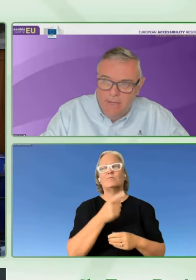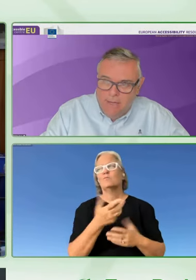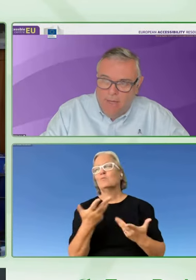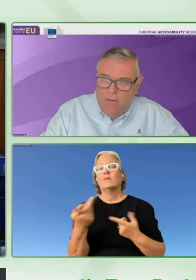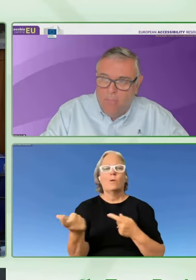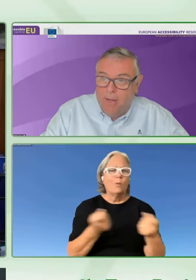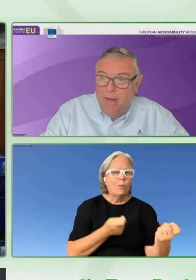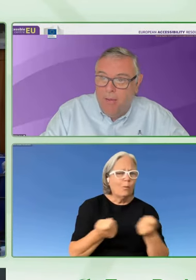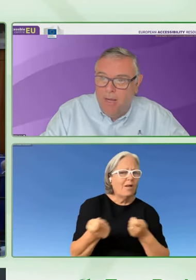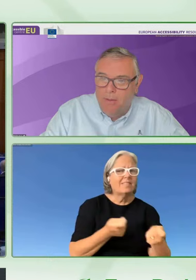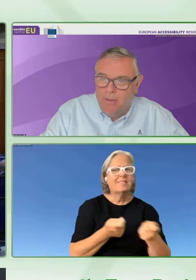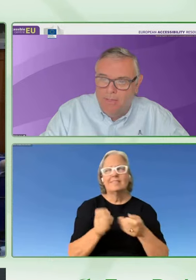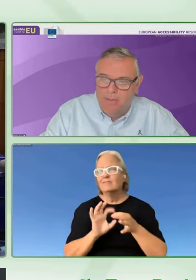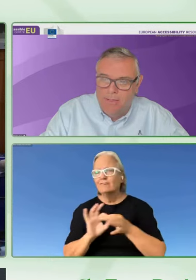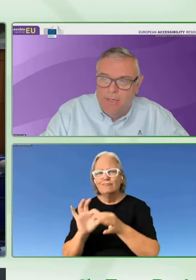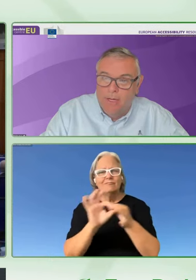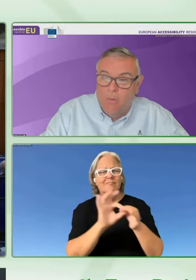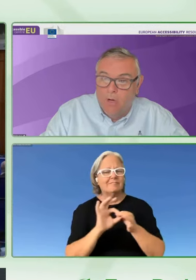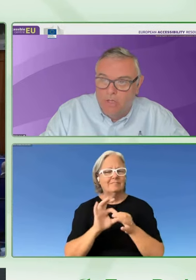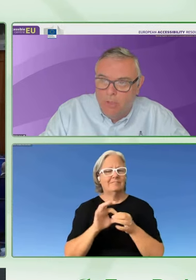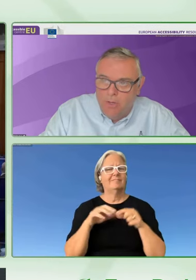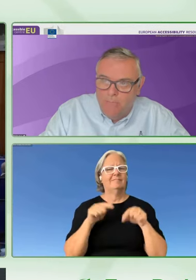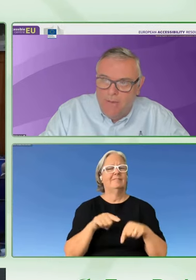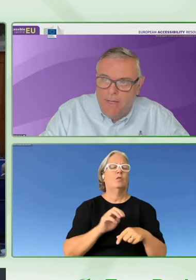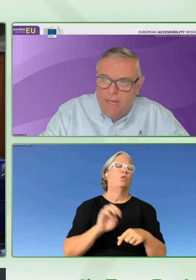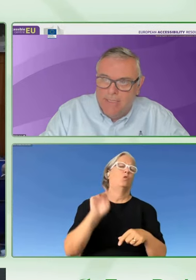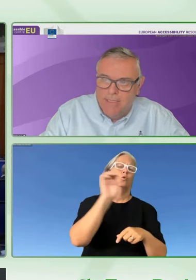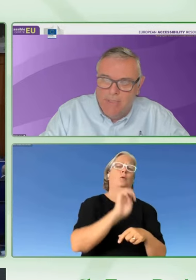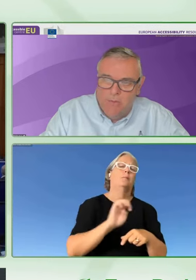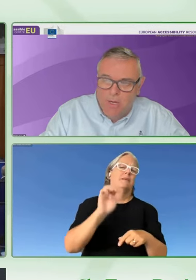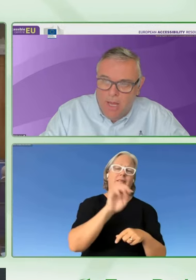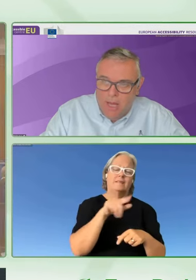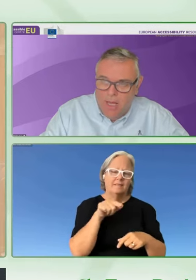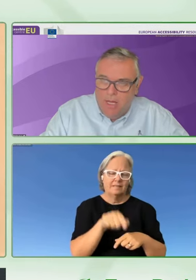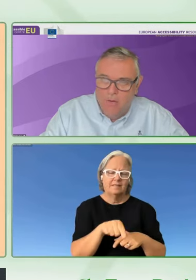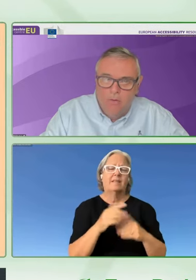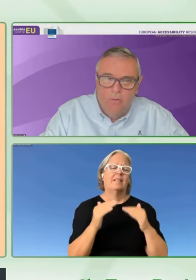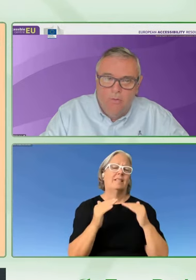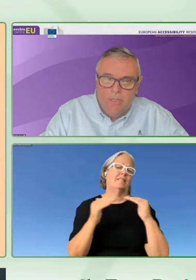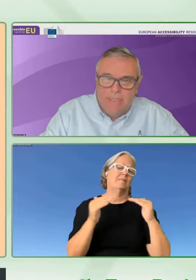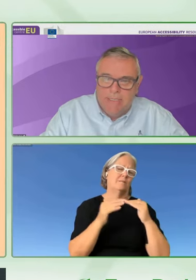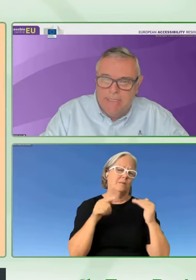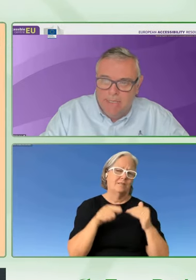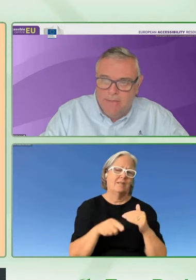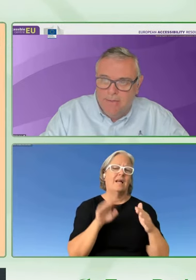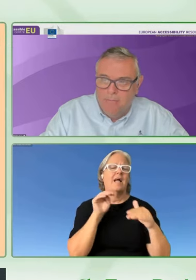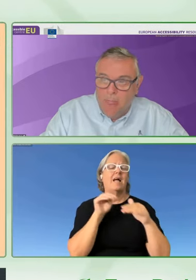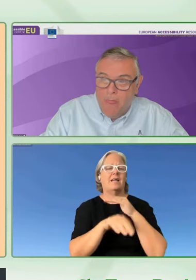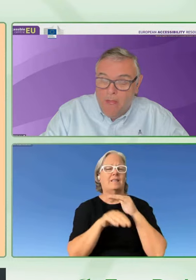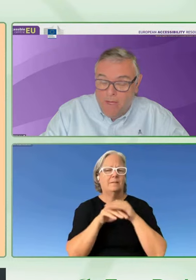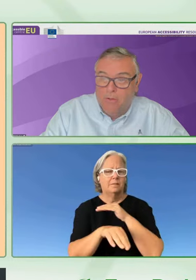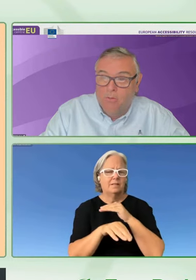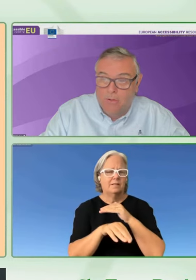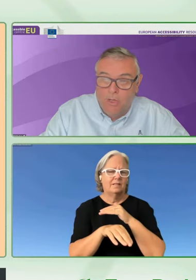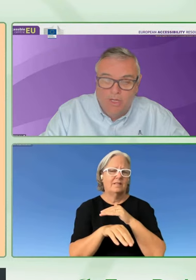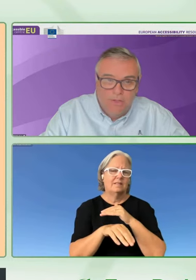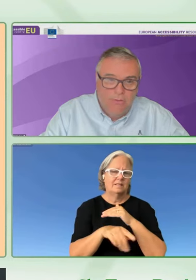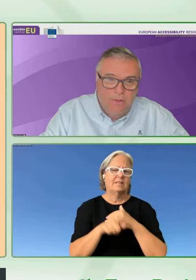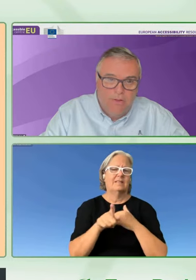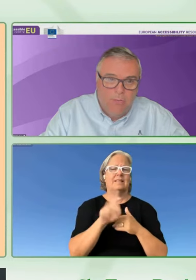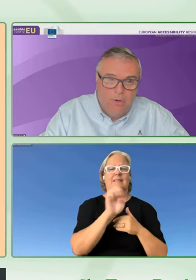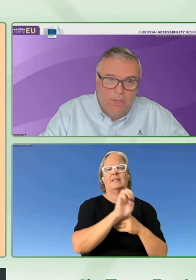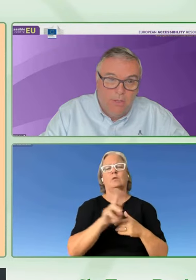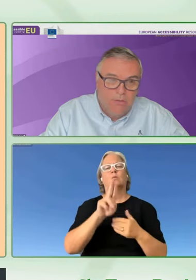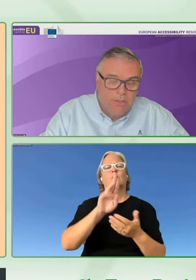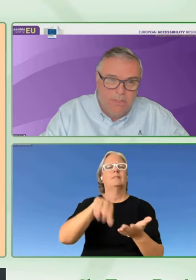first European level event workshop of the AccessibleEU Center. And congratulations